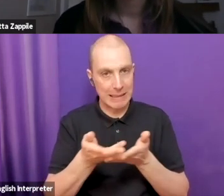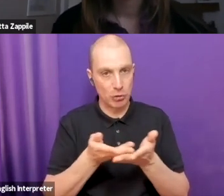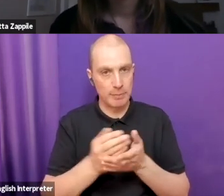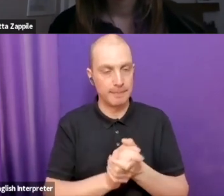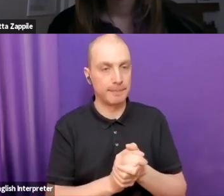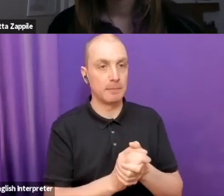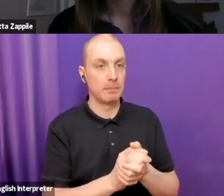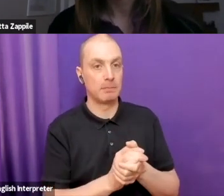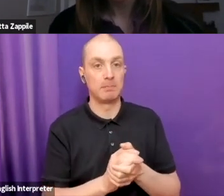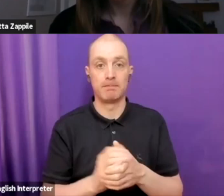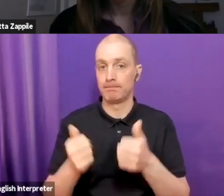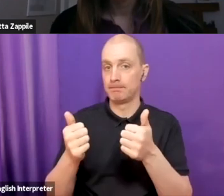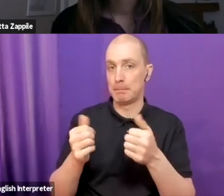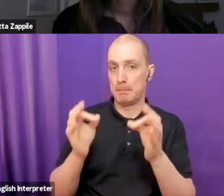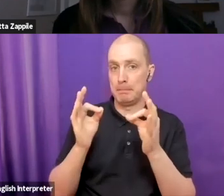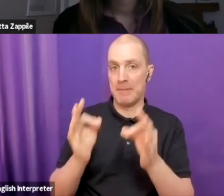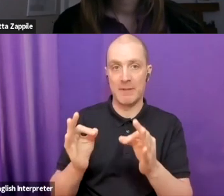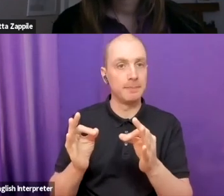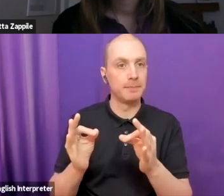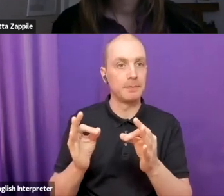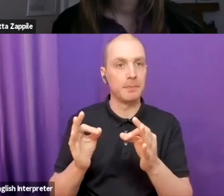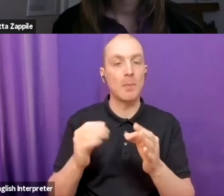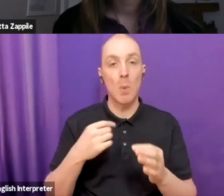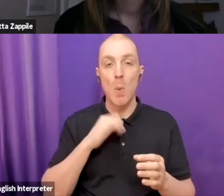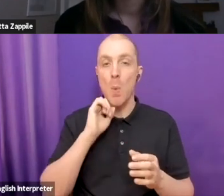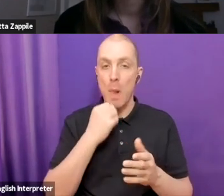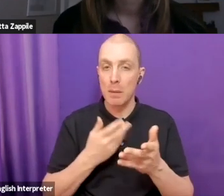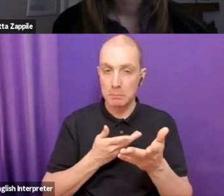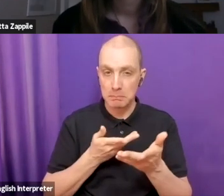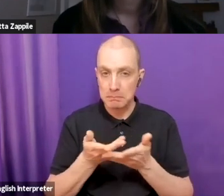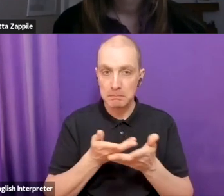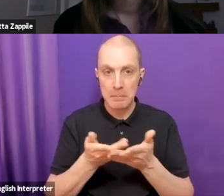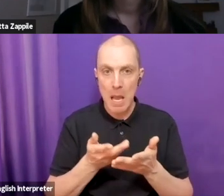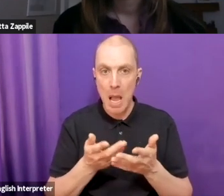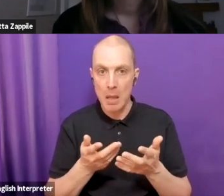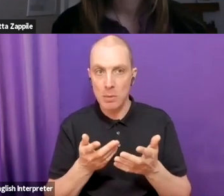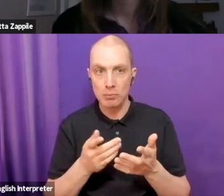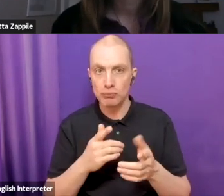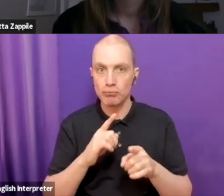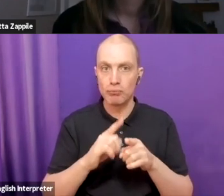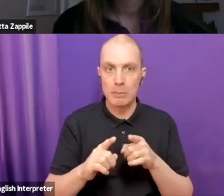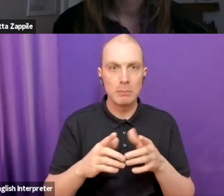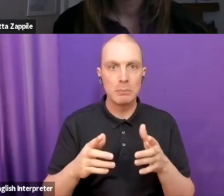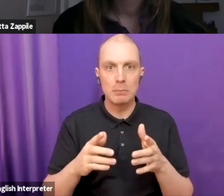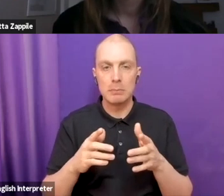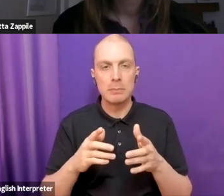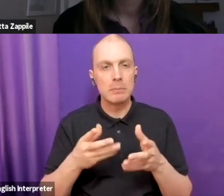say, we'll have a bit of a chat about actually how we can make the whole process maybe slightly less overwhelming for people after the